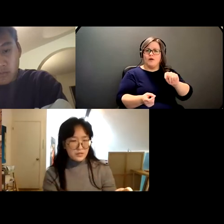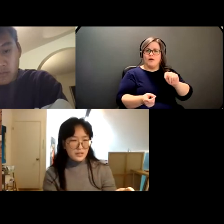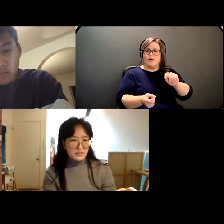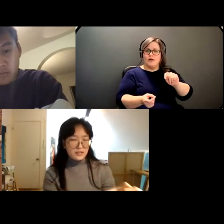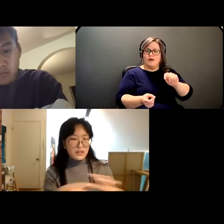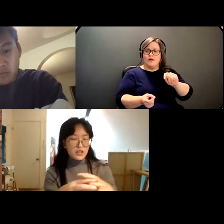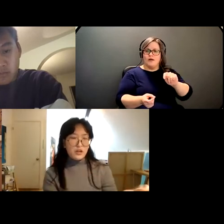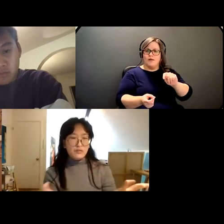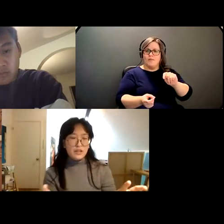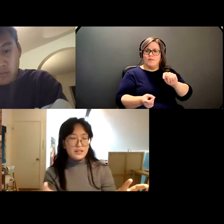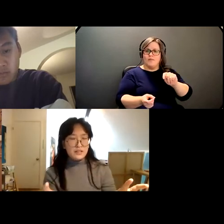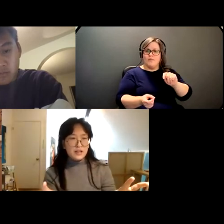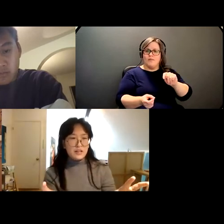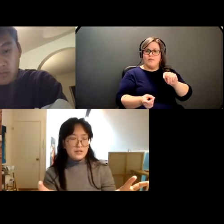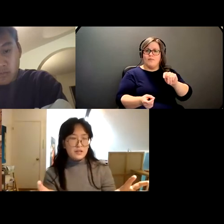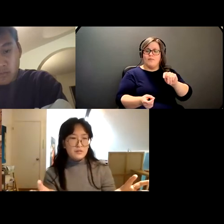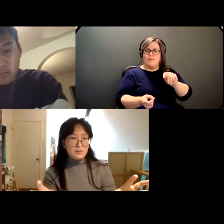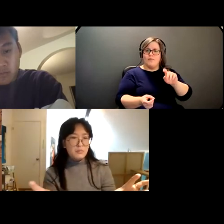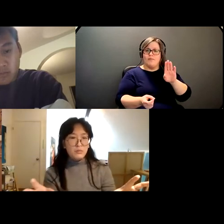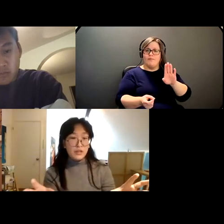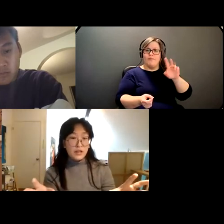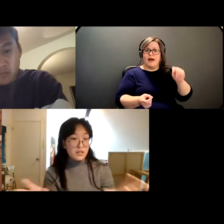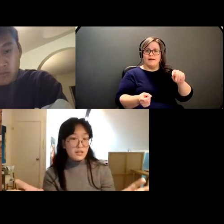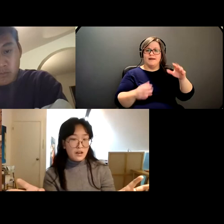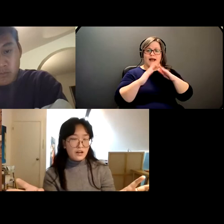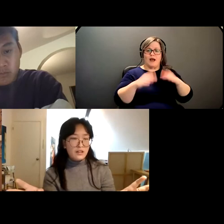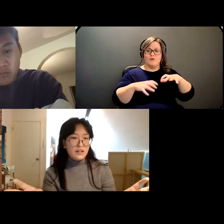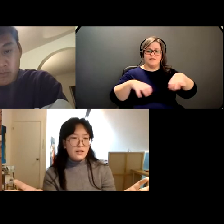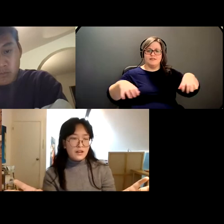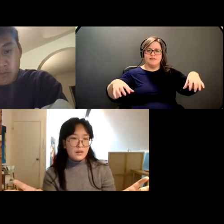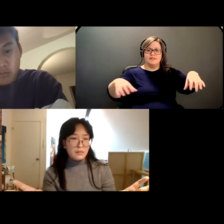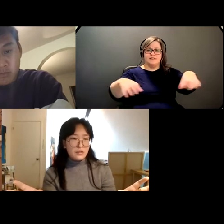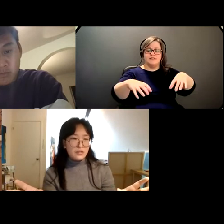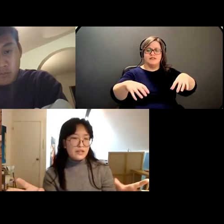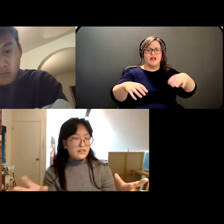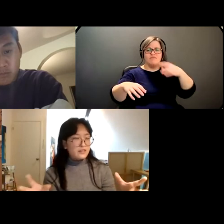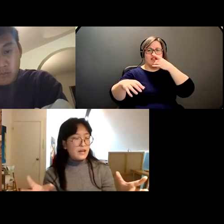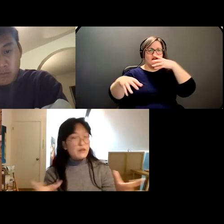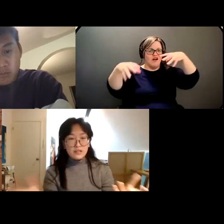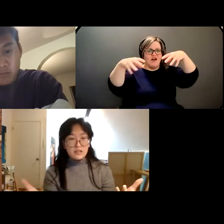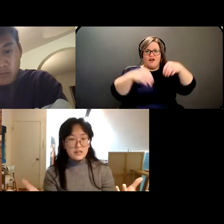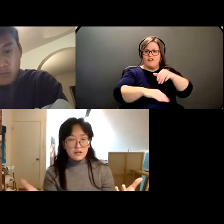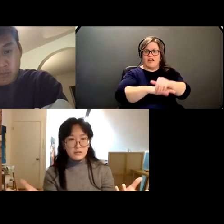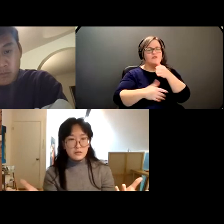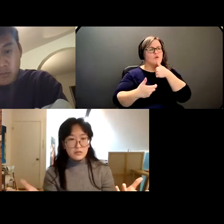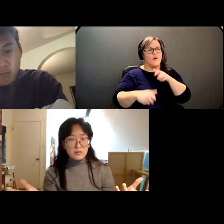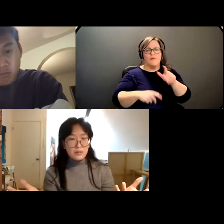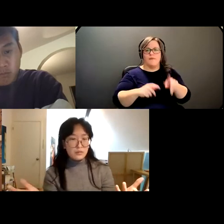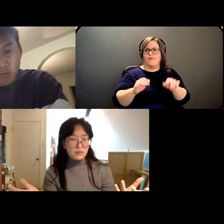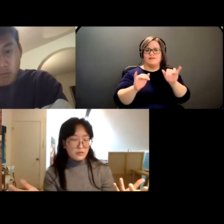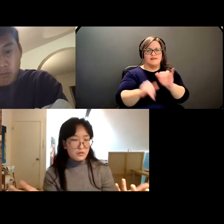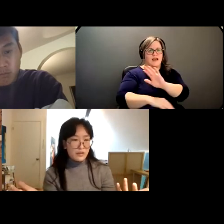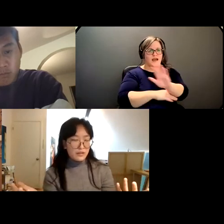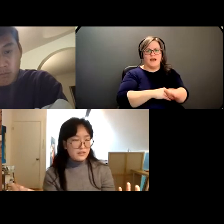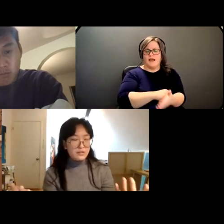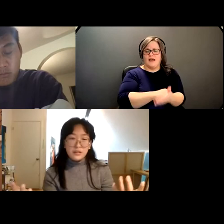those things. Like they shut off the lights at night so that people will not stay there. There's like outlets there, so people who